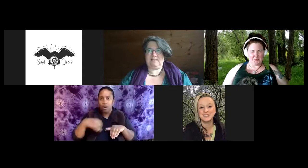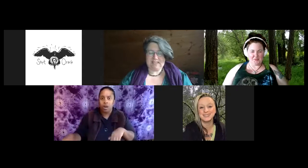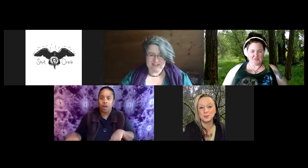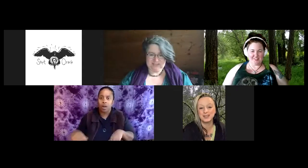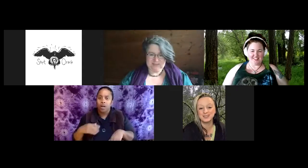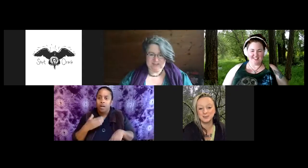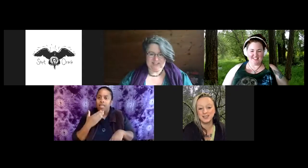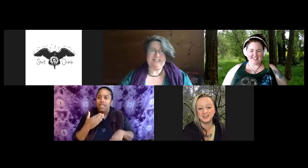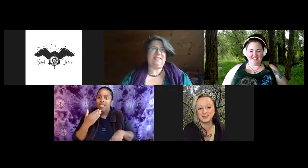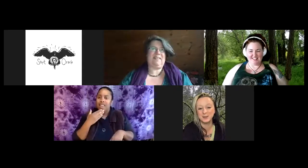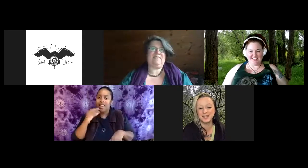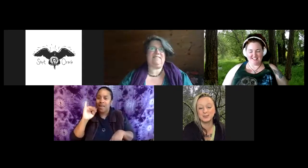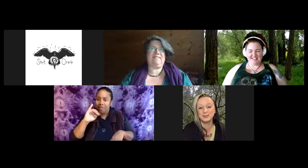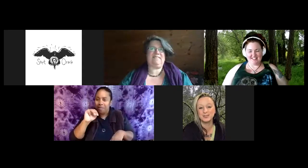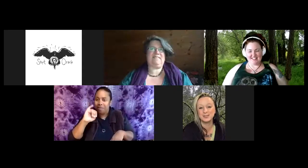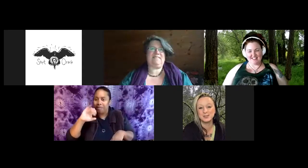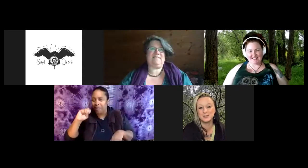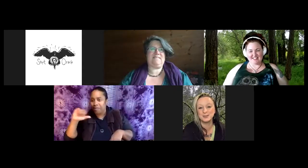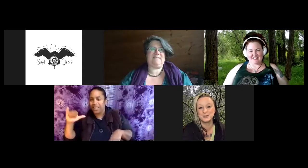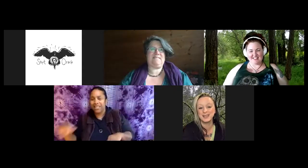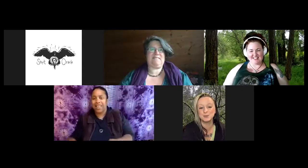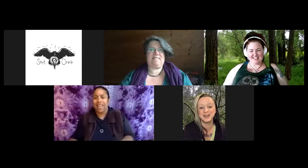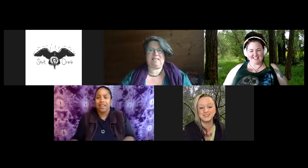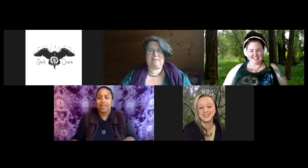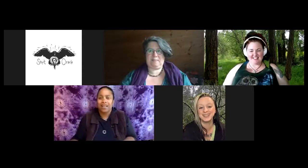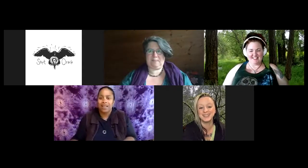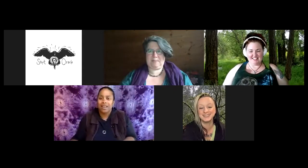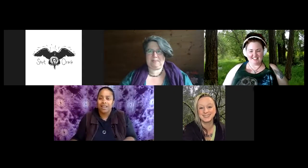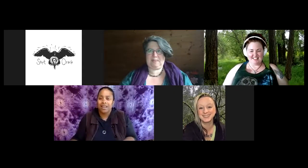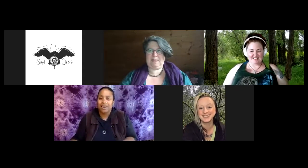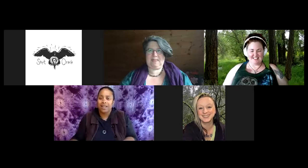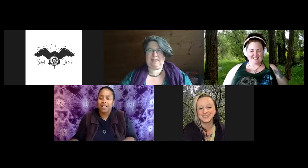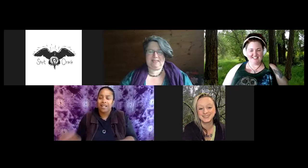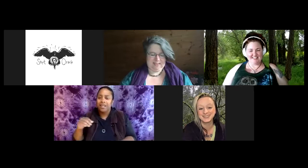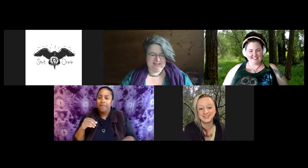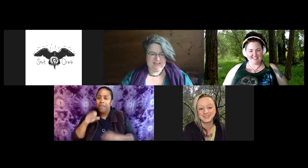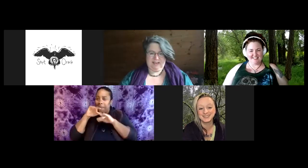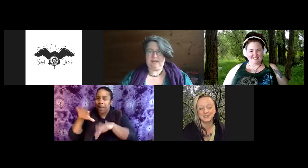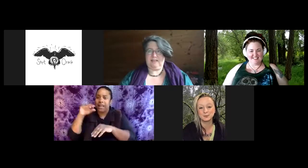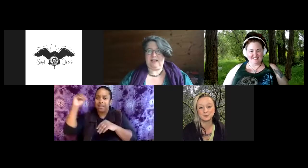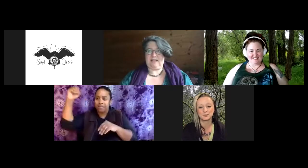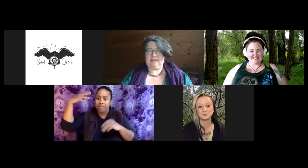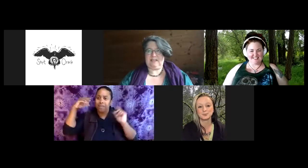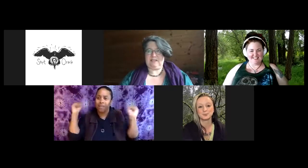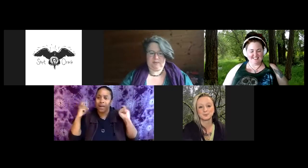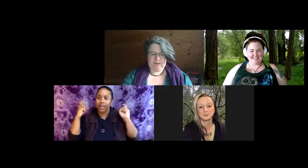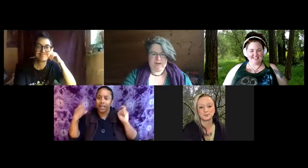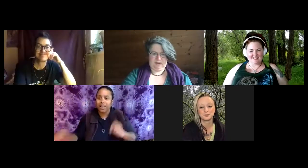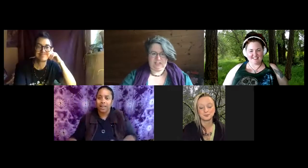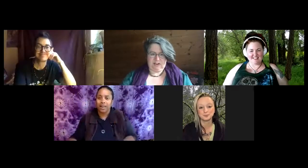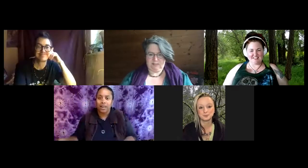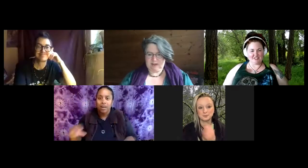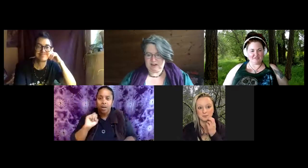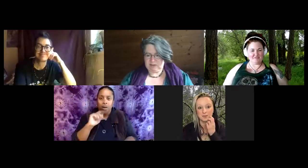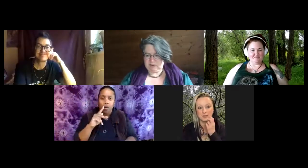Missy. So Thank blessed you to so be on much. this panel with you. Blessed Beltane. All right, let's see. So we were in the